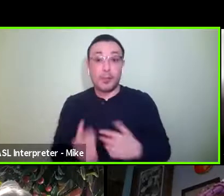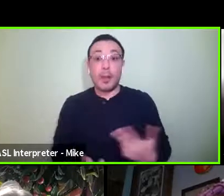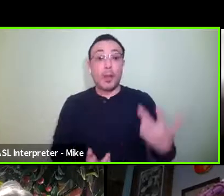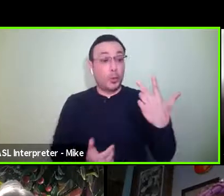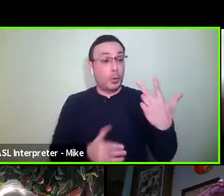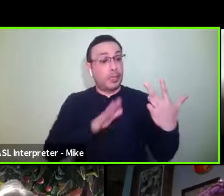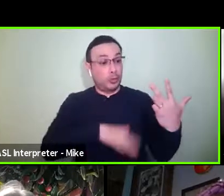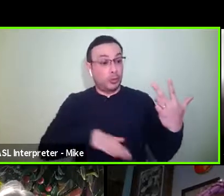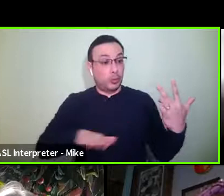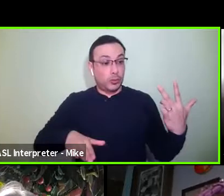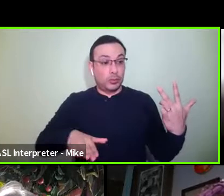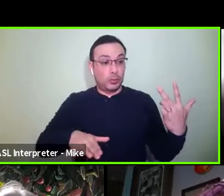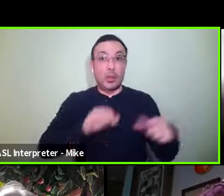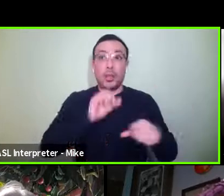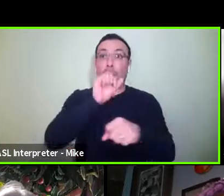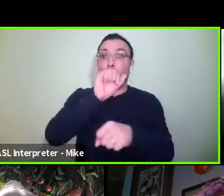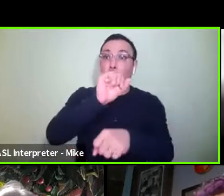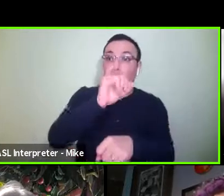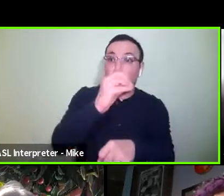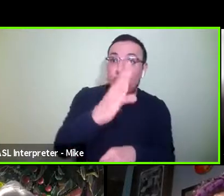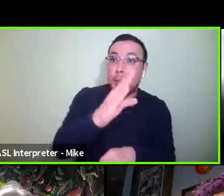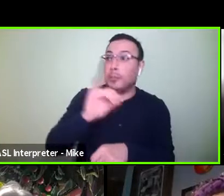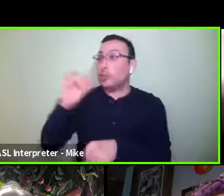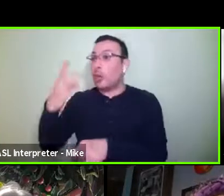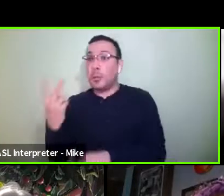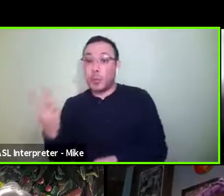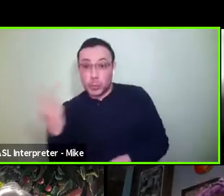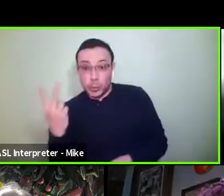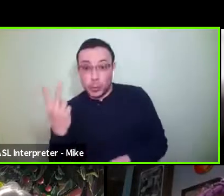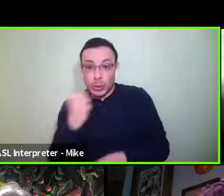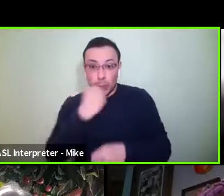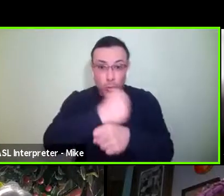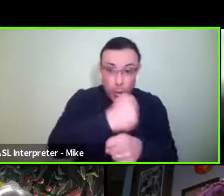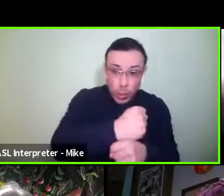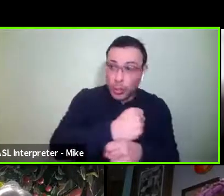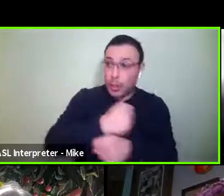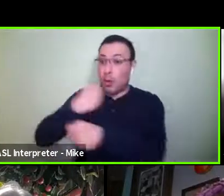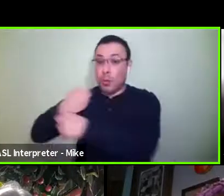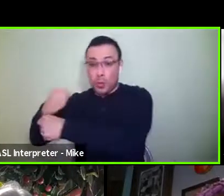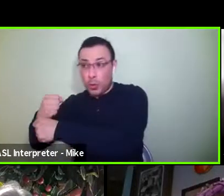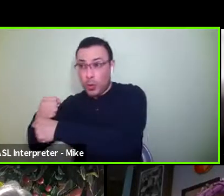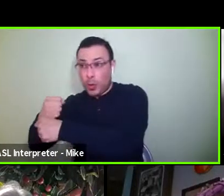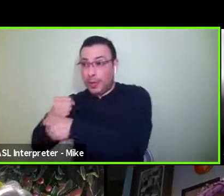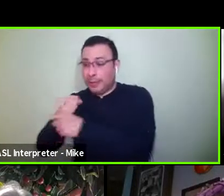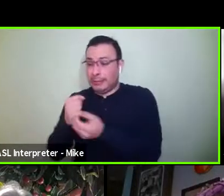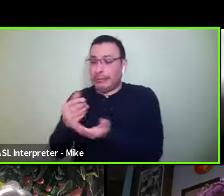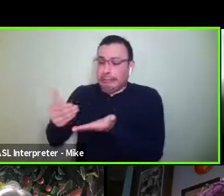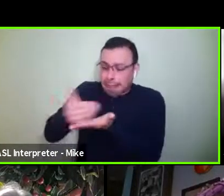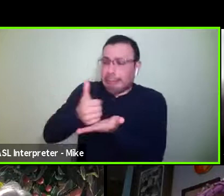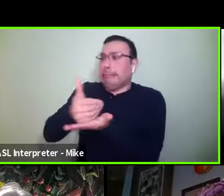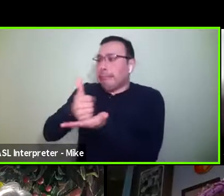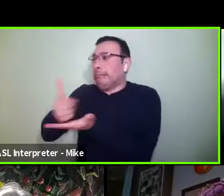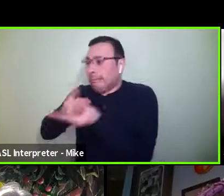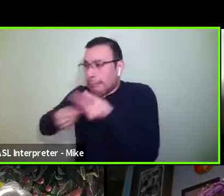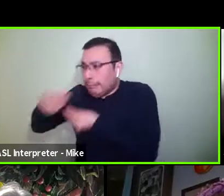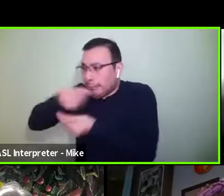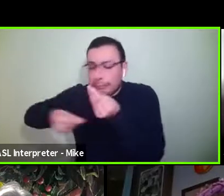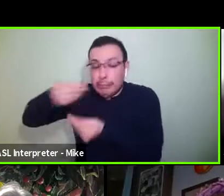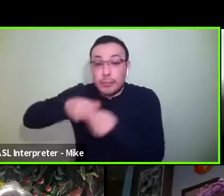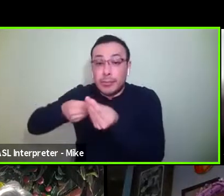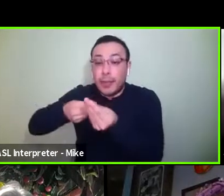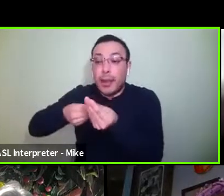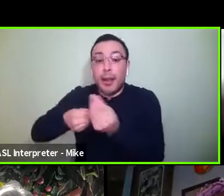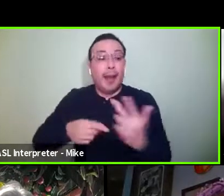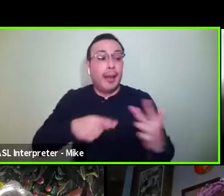jobs in order to make ends meet, and you have a disabled child who requires a lot